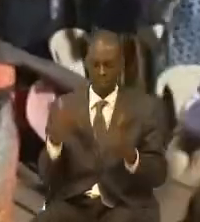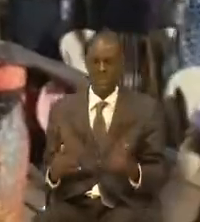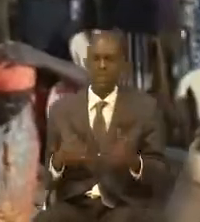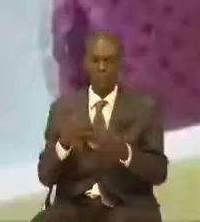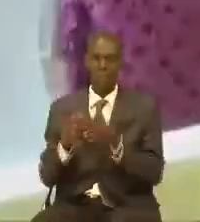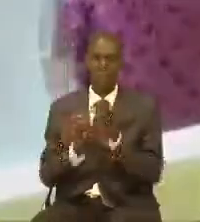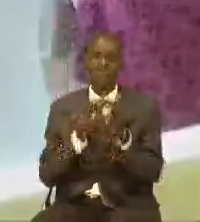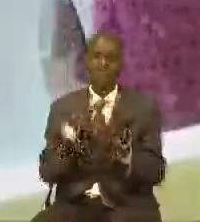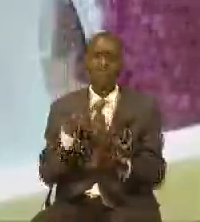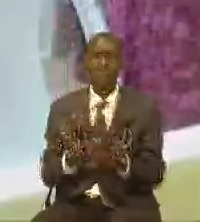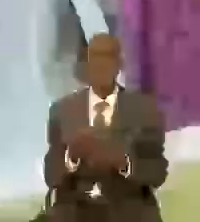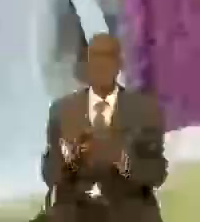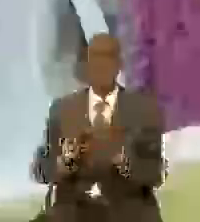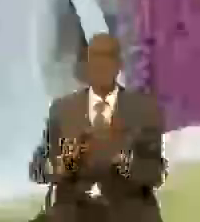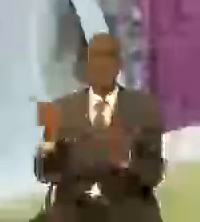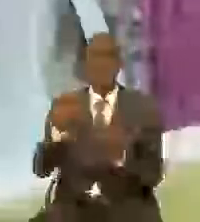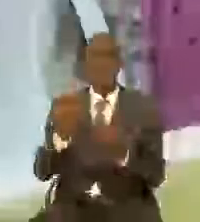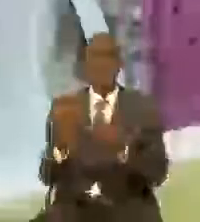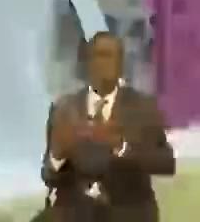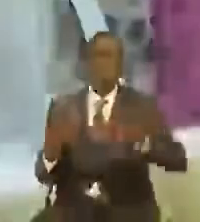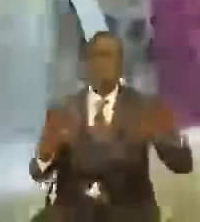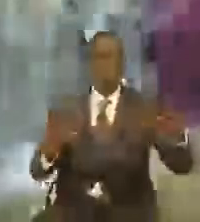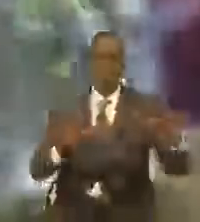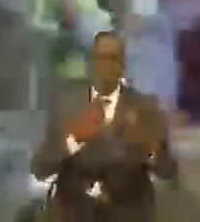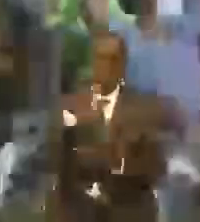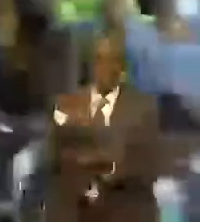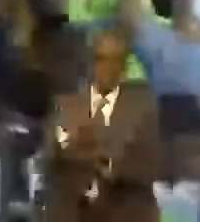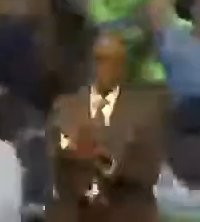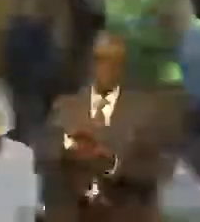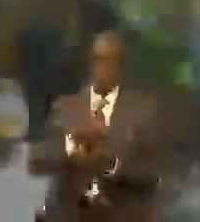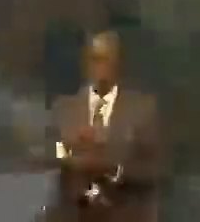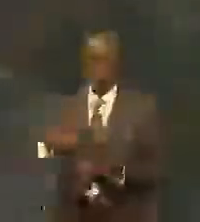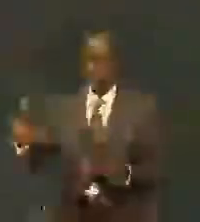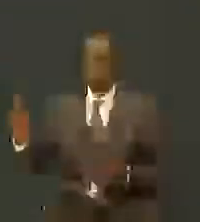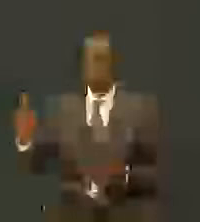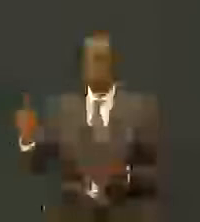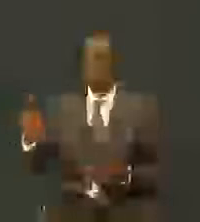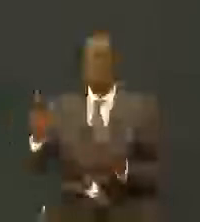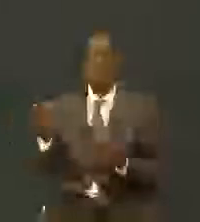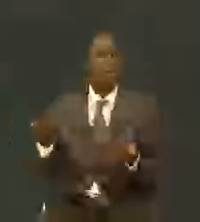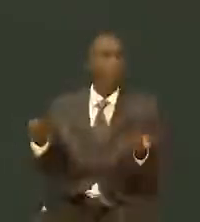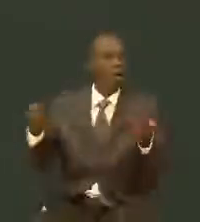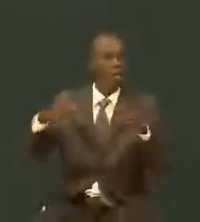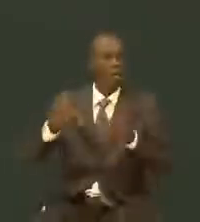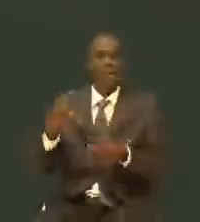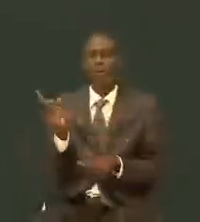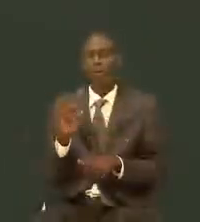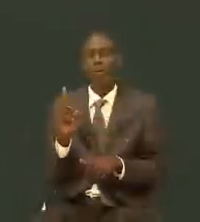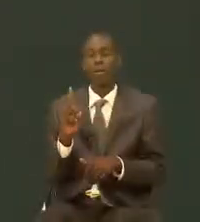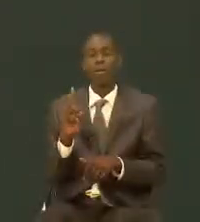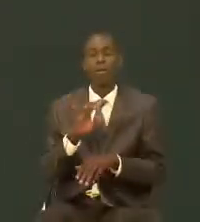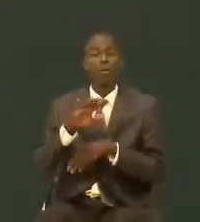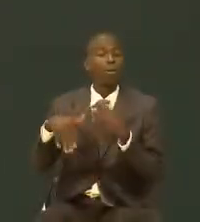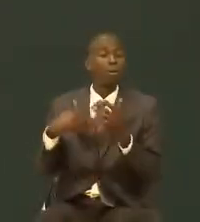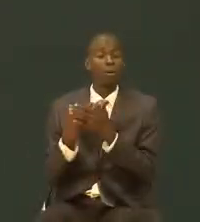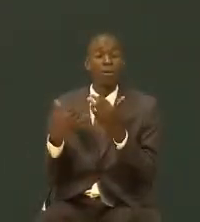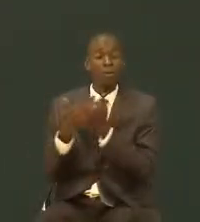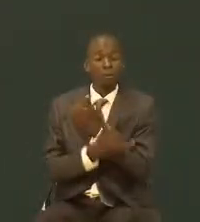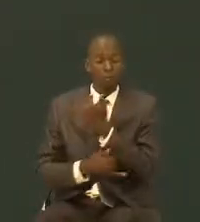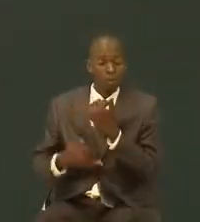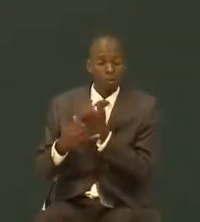everywhere left center right anywhere all countries nations